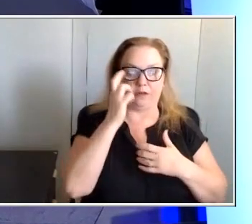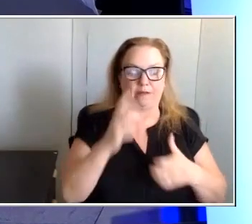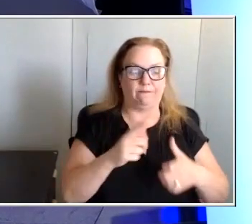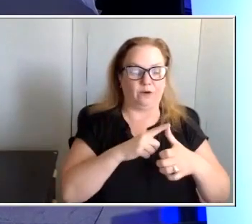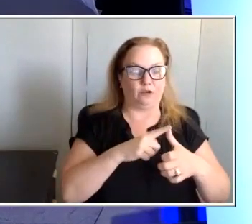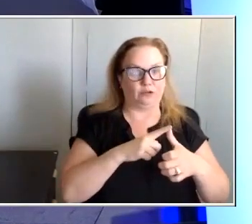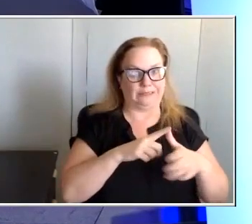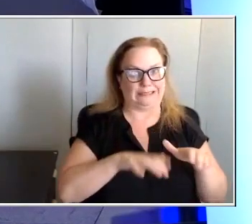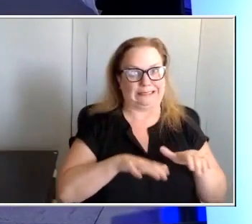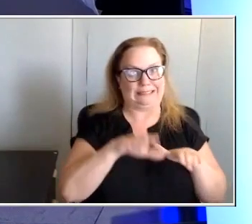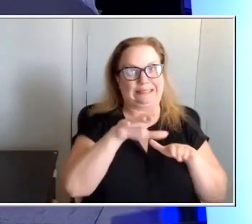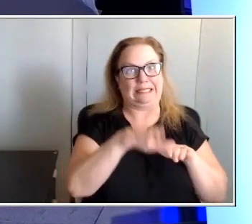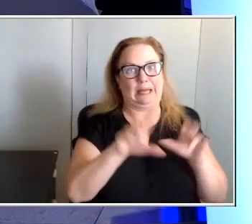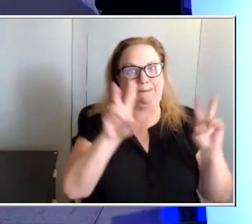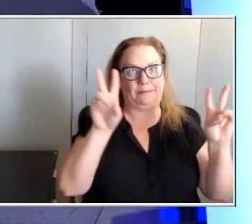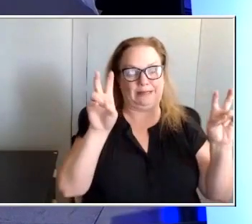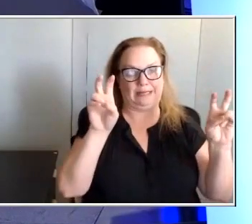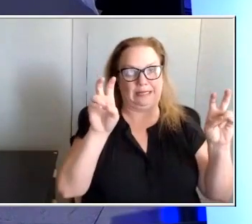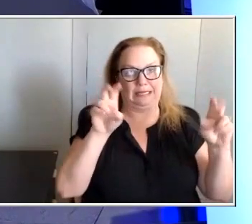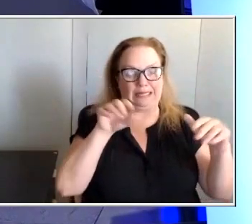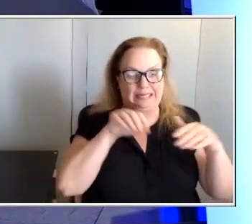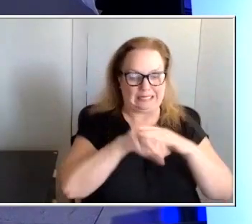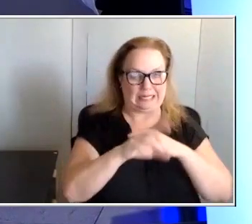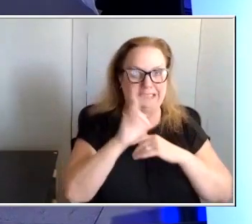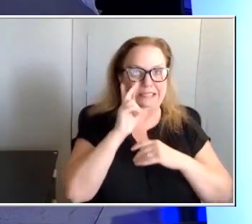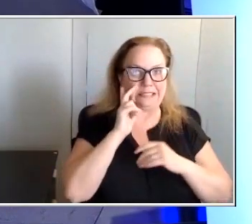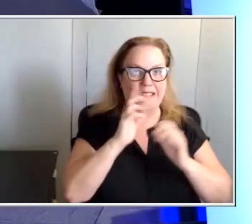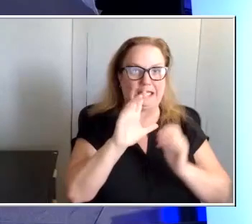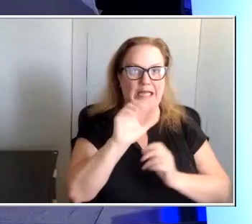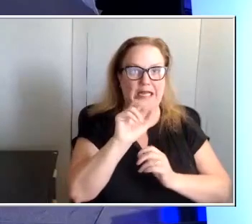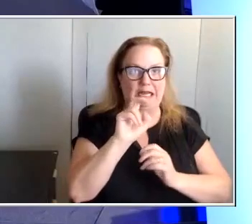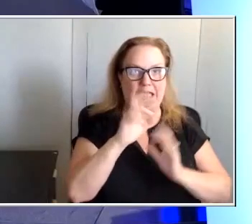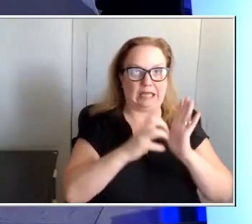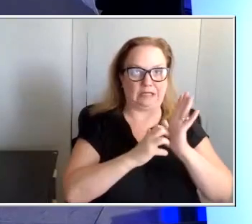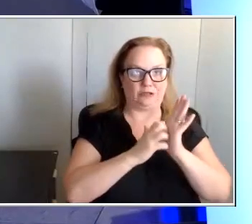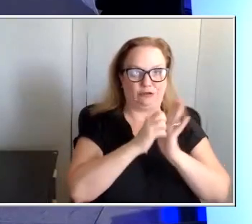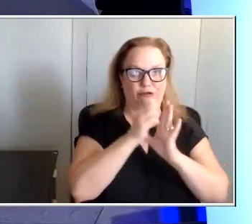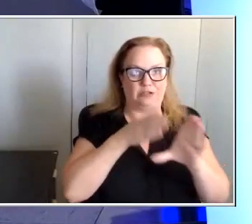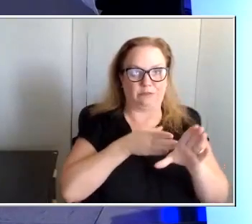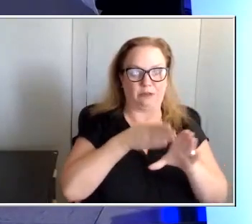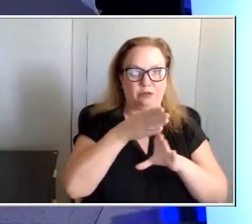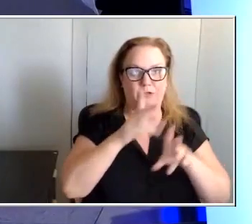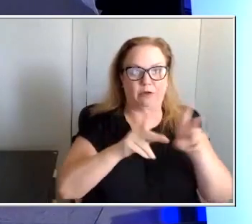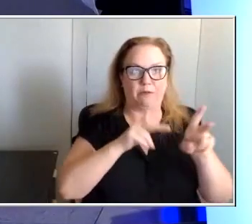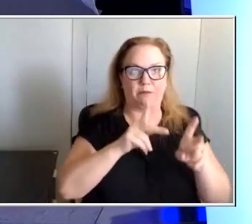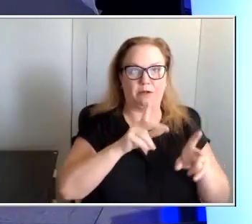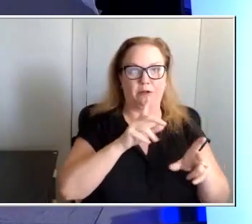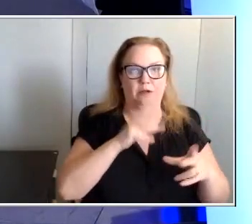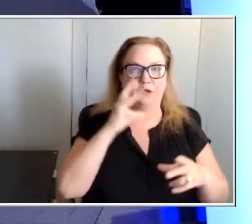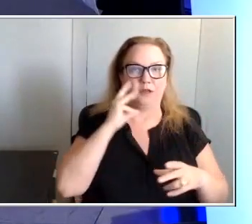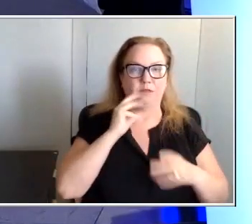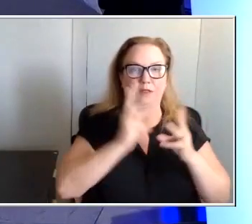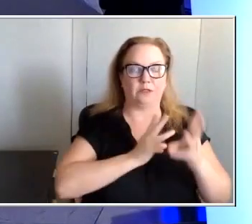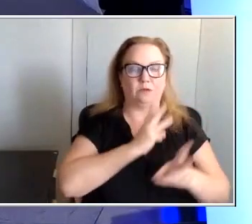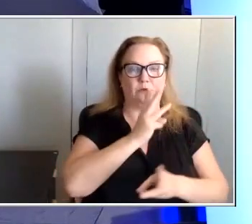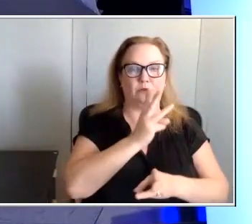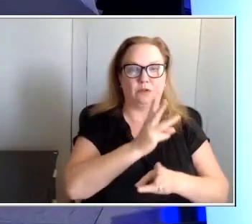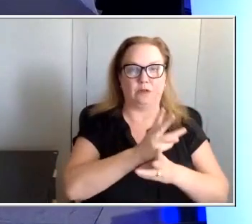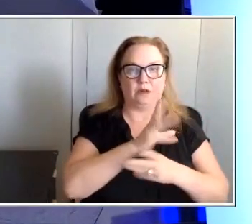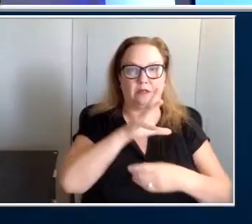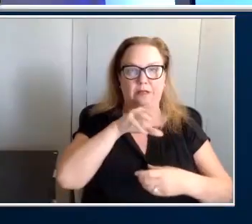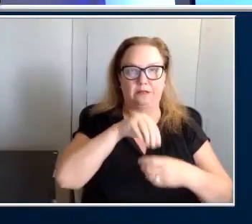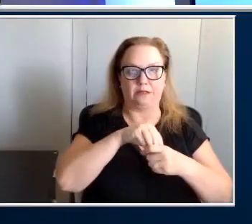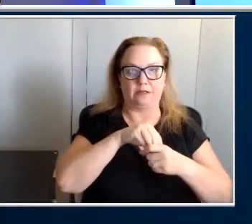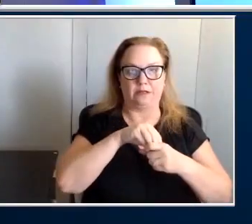to get in to see a cancer specialist, and you want to see the folks who really experience this kind of world all the time. And that involves our